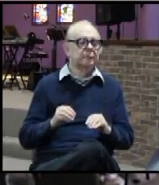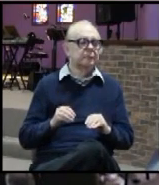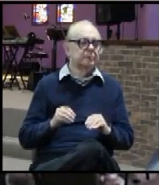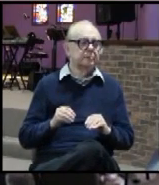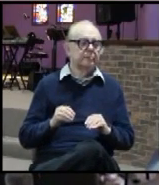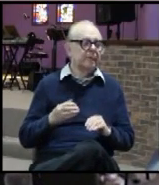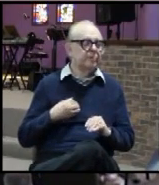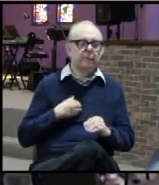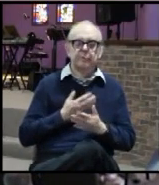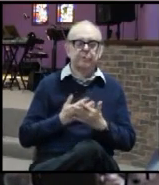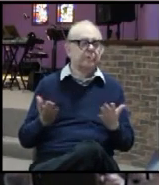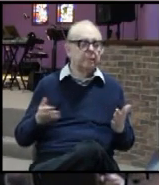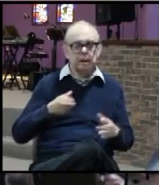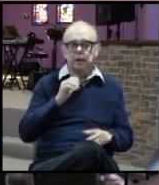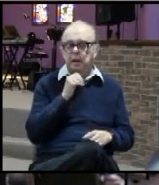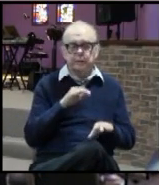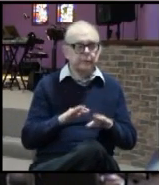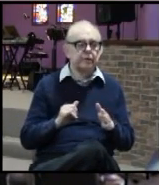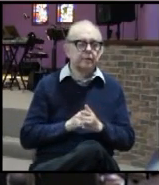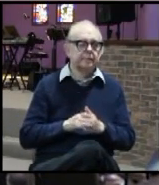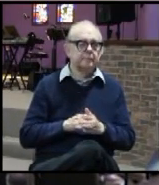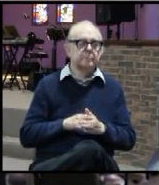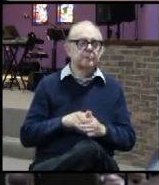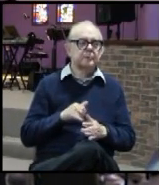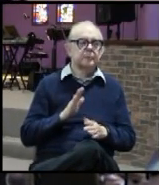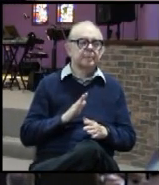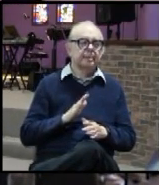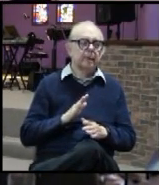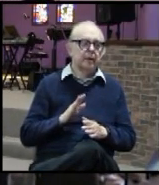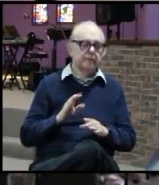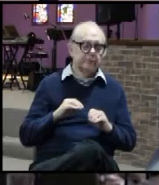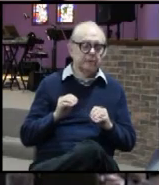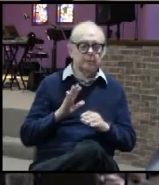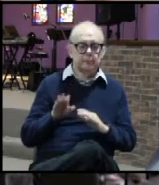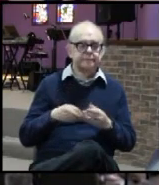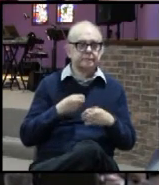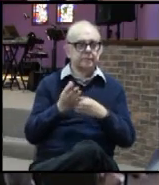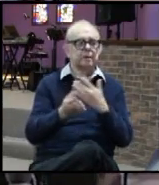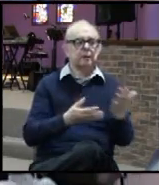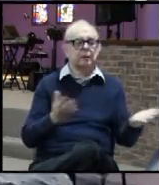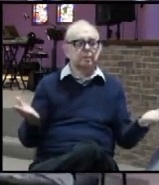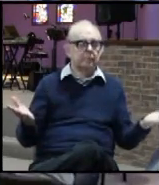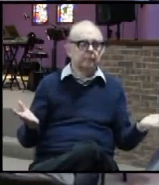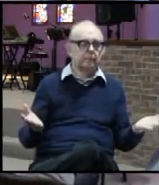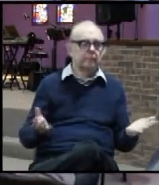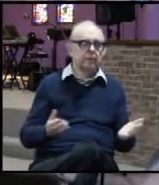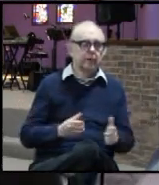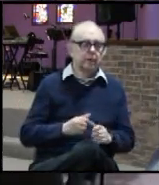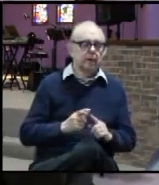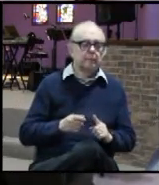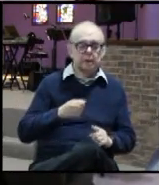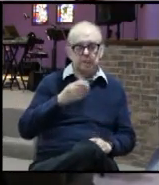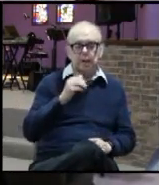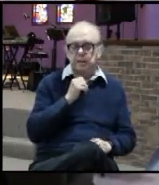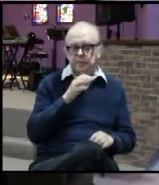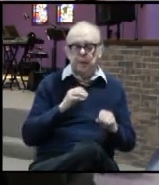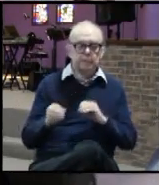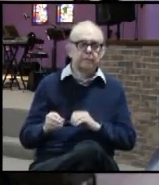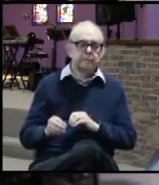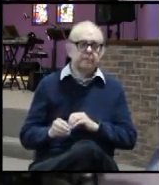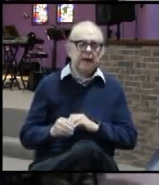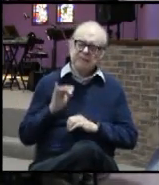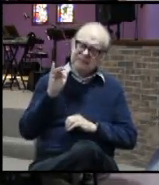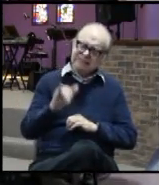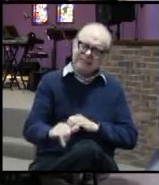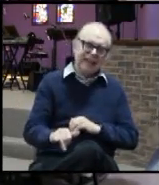in there. God doesn't do that. God's got a clearance sale. Here's what he's doing. He's giving everything away, but he ain't moving. He's letting us